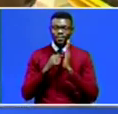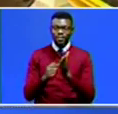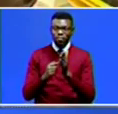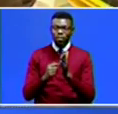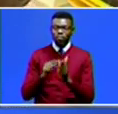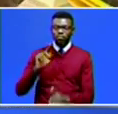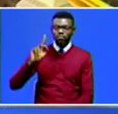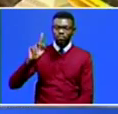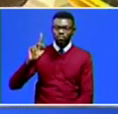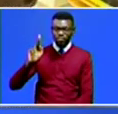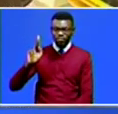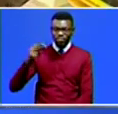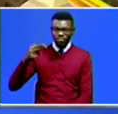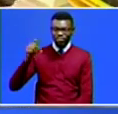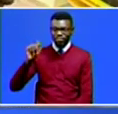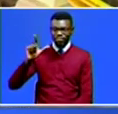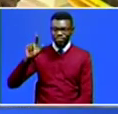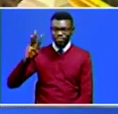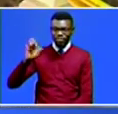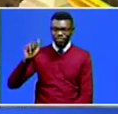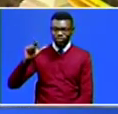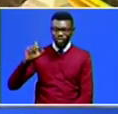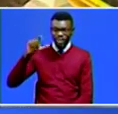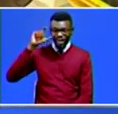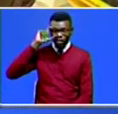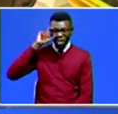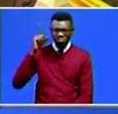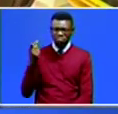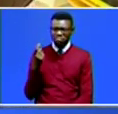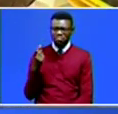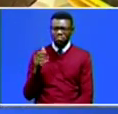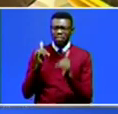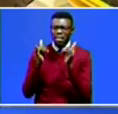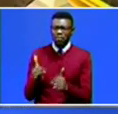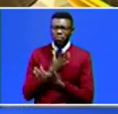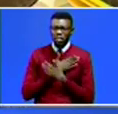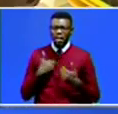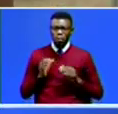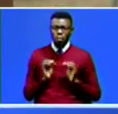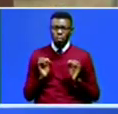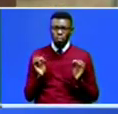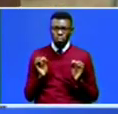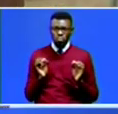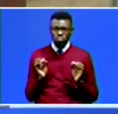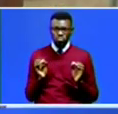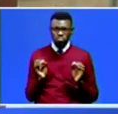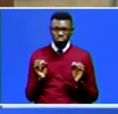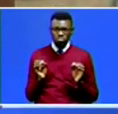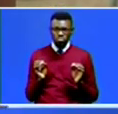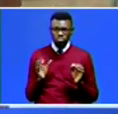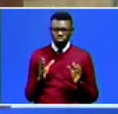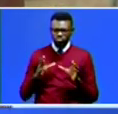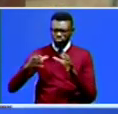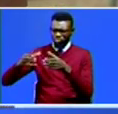Dr. Boni Alwale. These are the people that you see there. Really, there's nothing much that you see. And it's the same old faces. What formations are